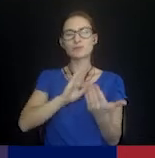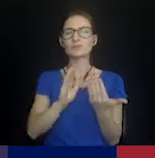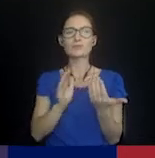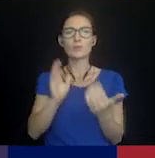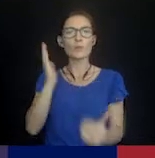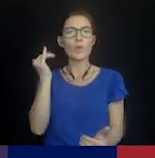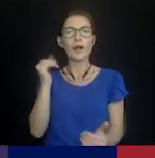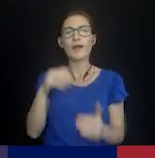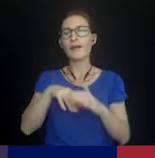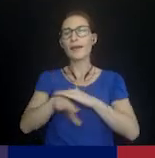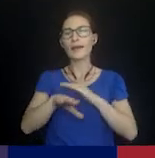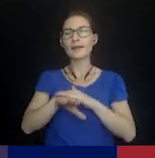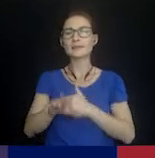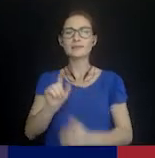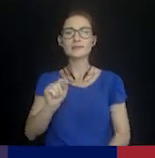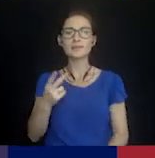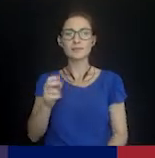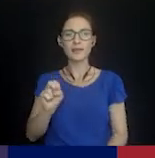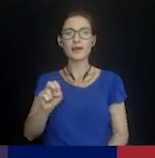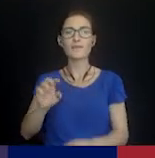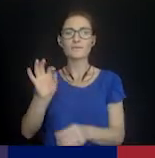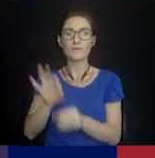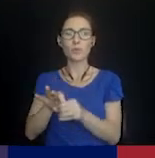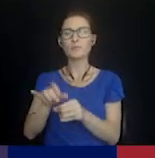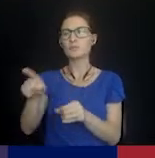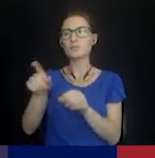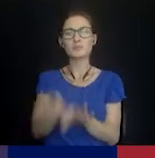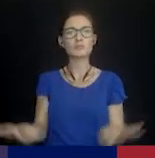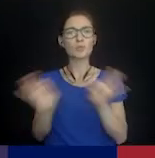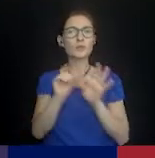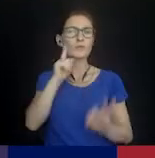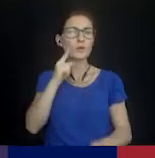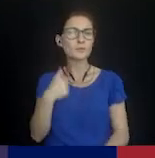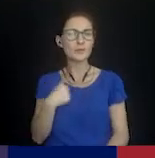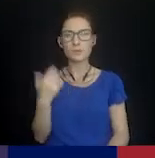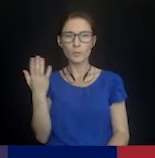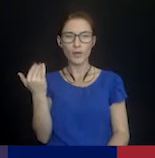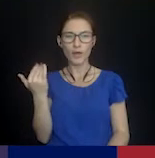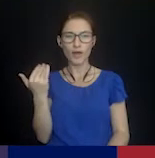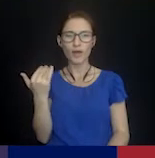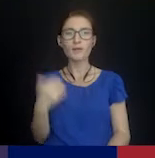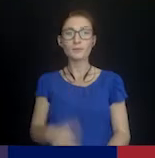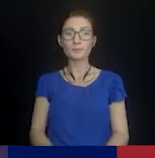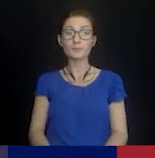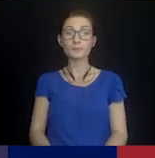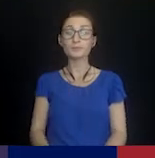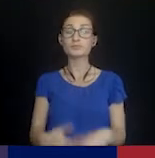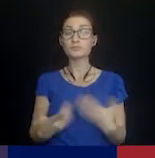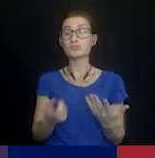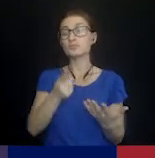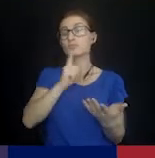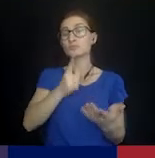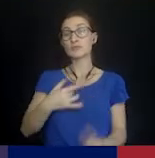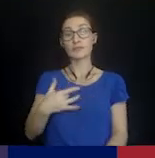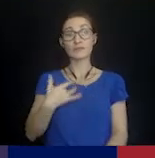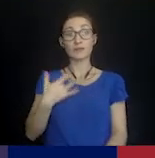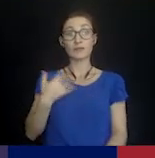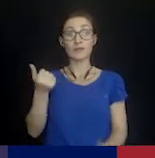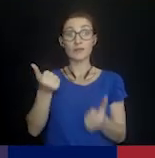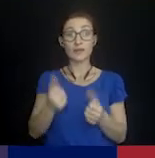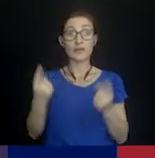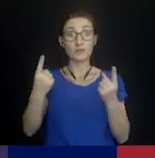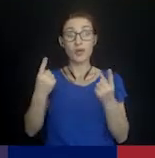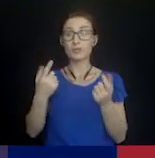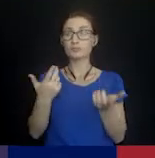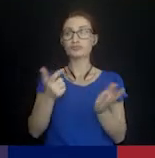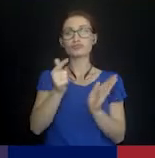to vote is important to me. For the most part, I feel that any individual or every individual who is